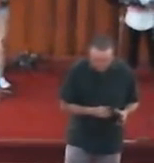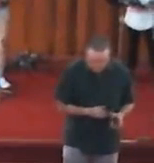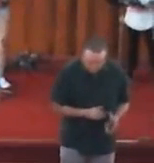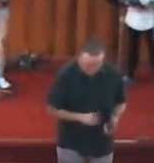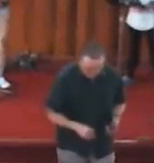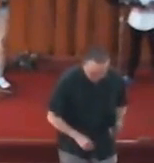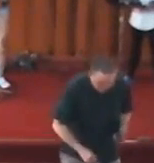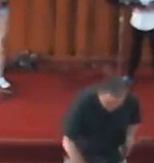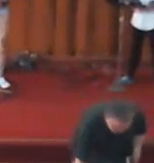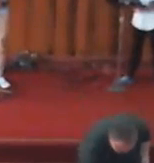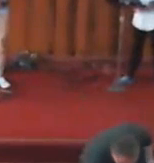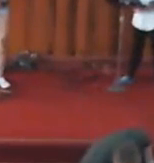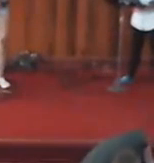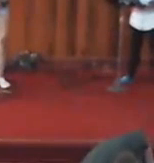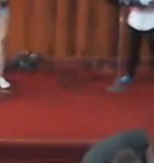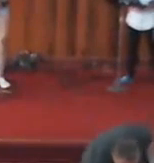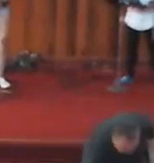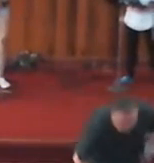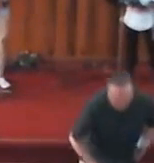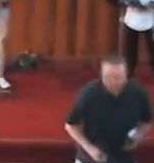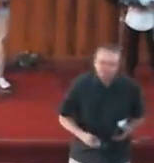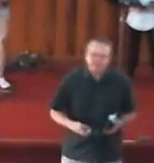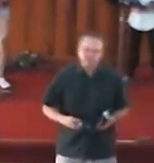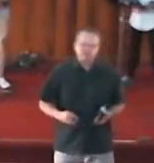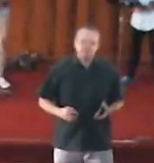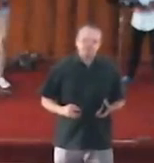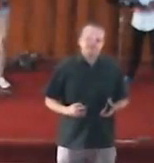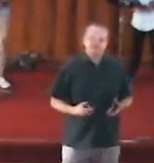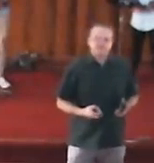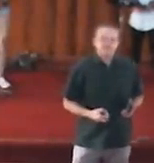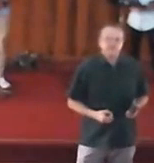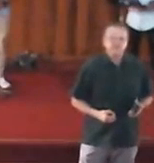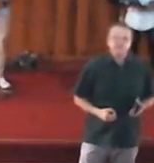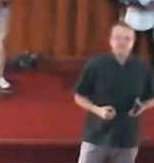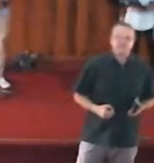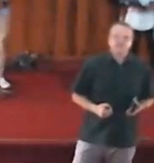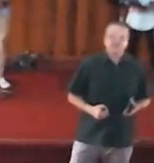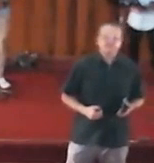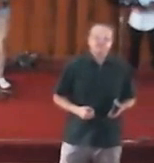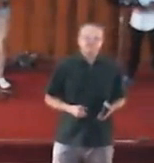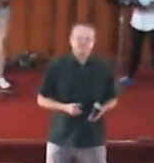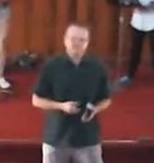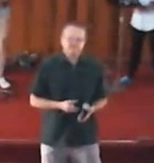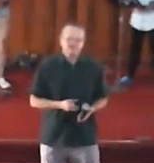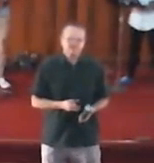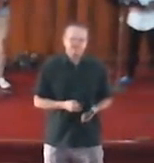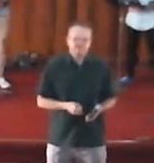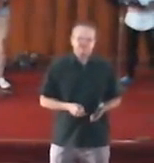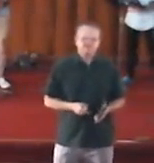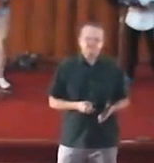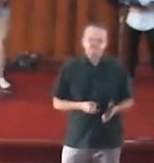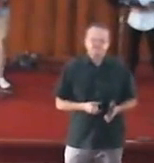want you to flow in us. Queremos ver tu poder. We want to see your power.